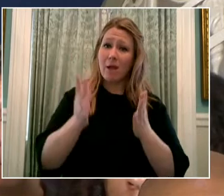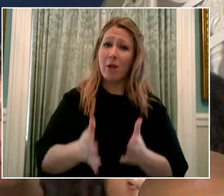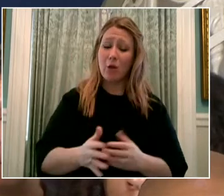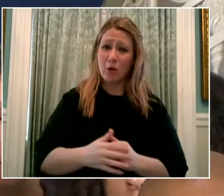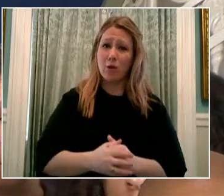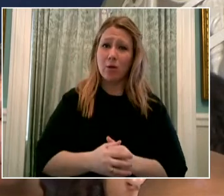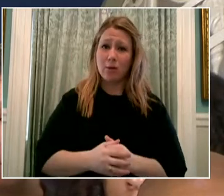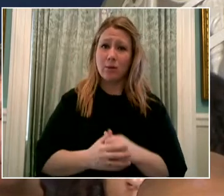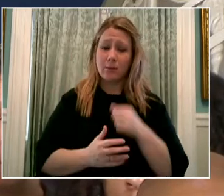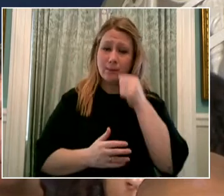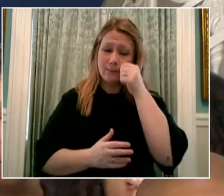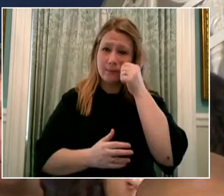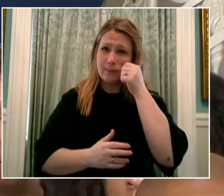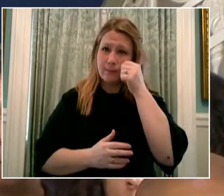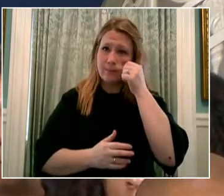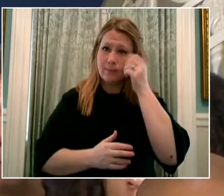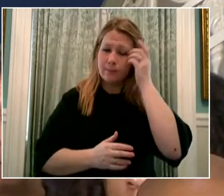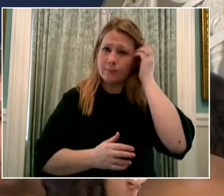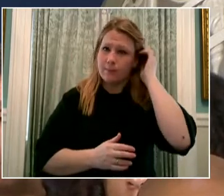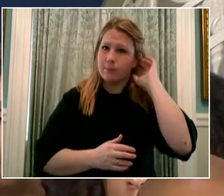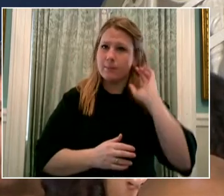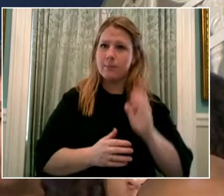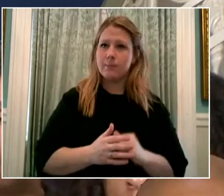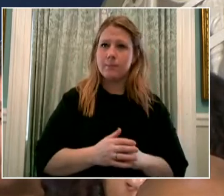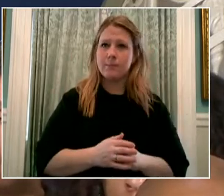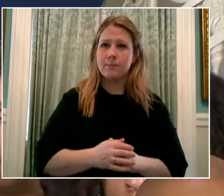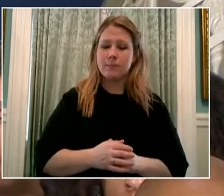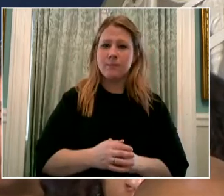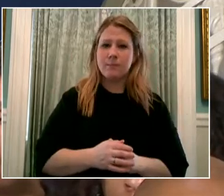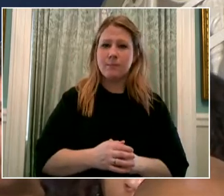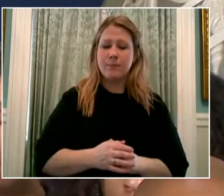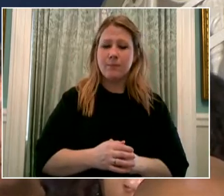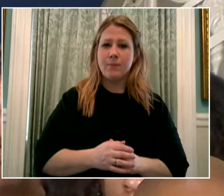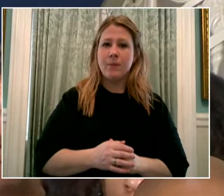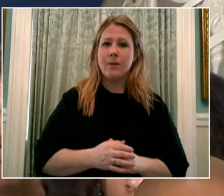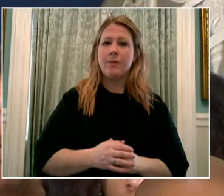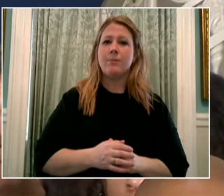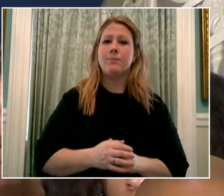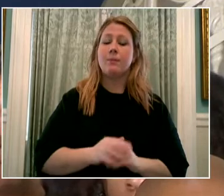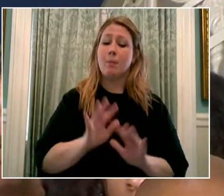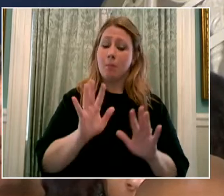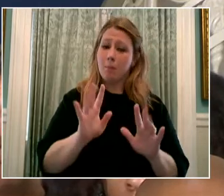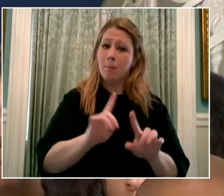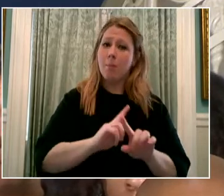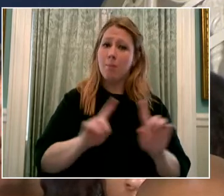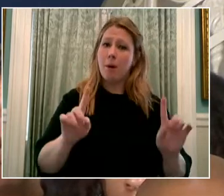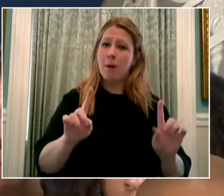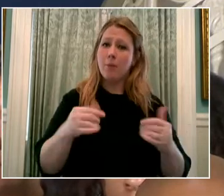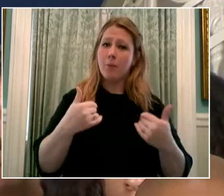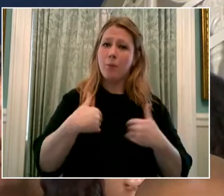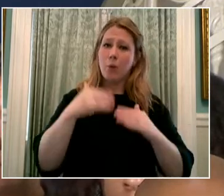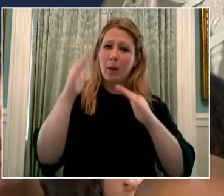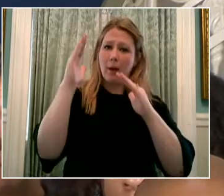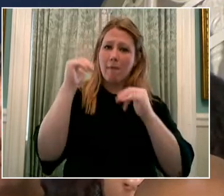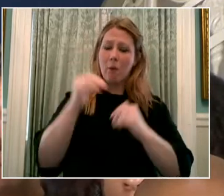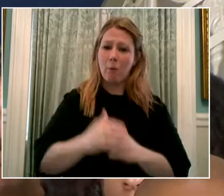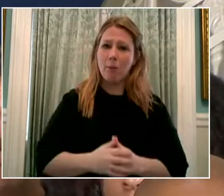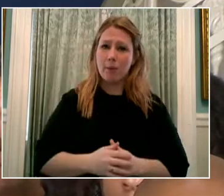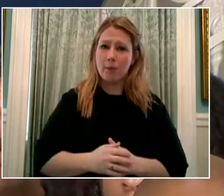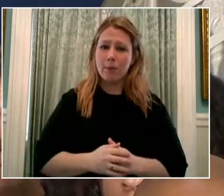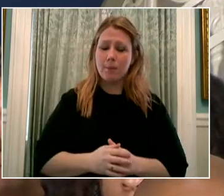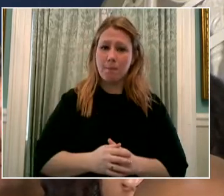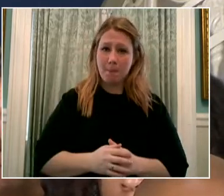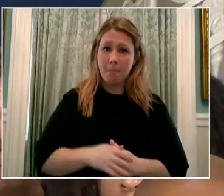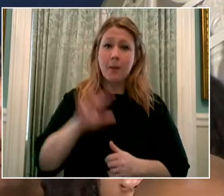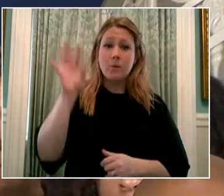and providers for their families here and back home. But there is hope. Like we have said today, the federal government